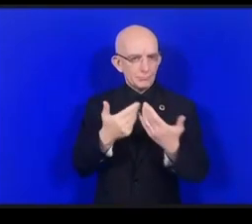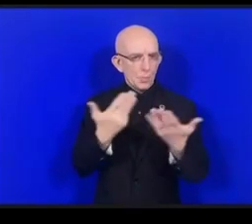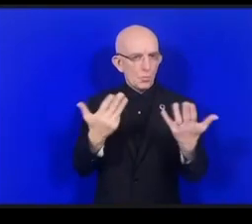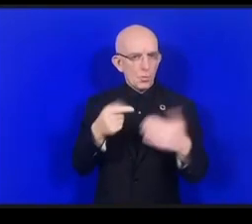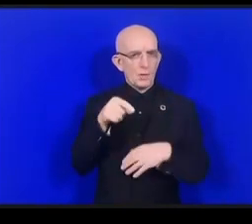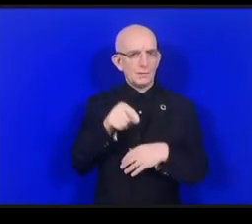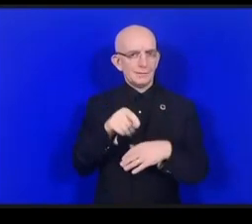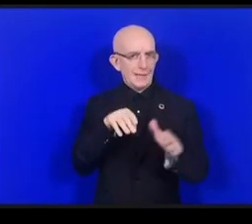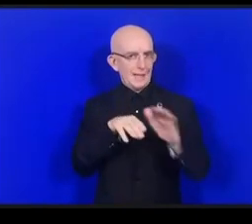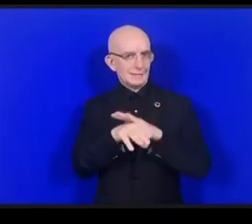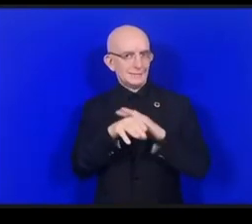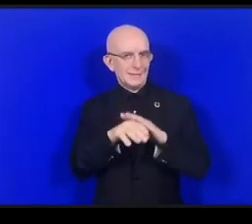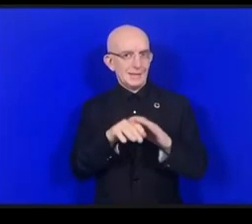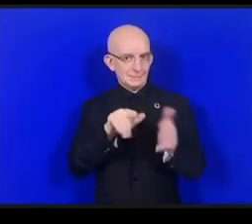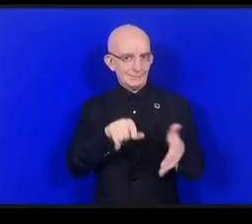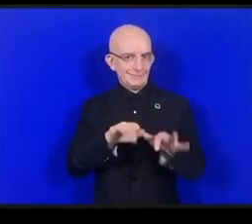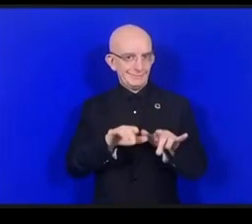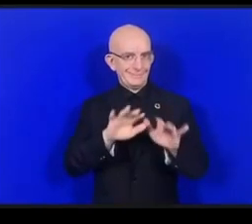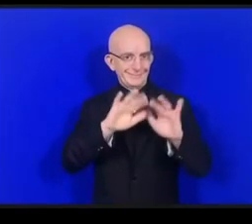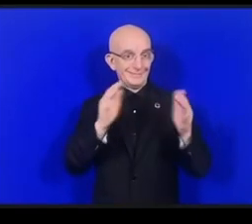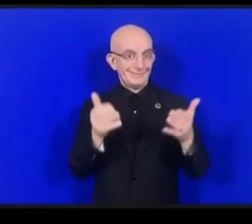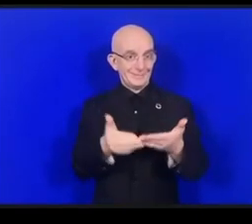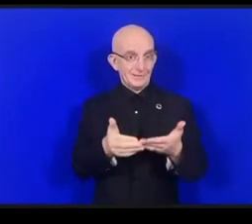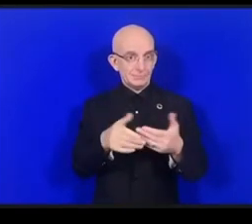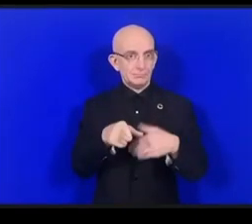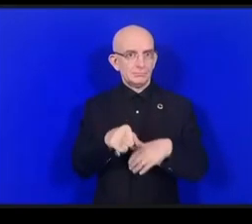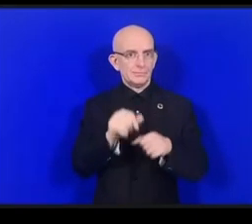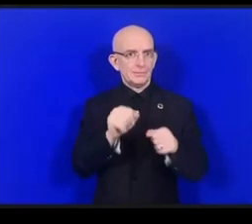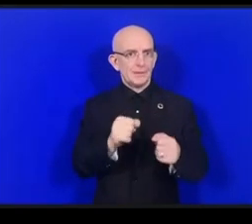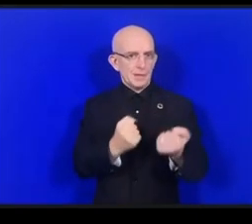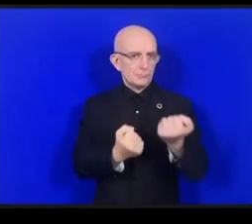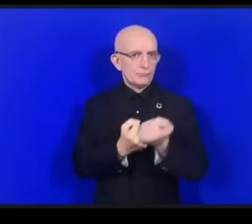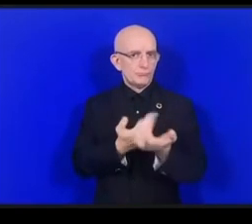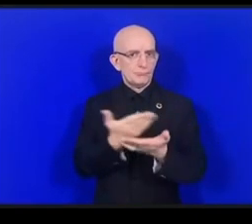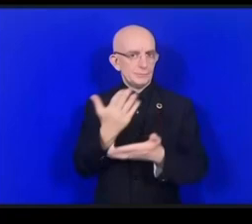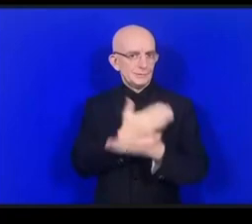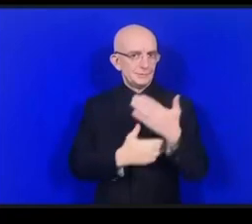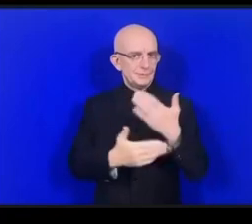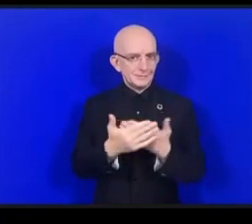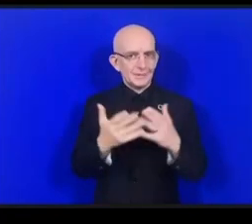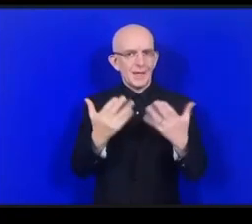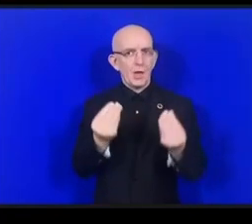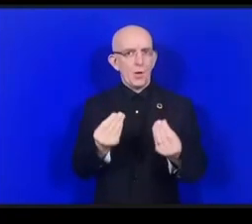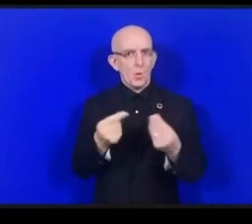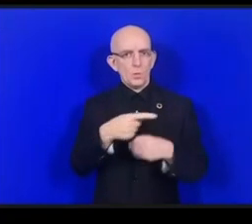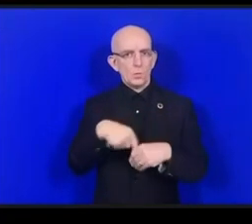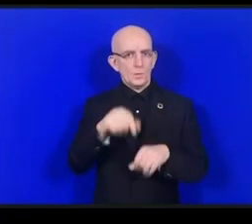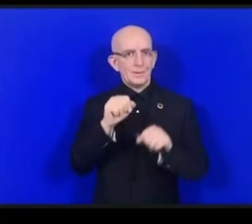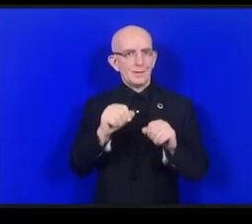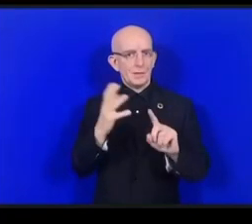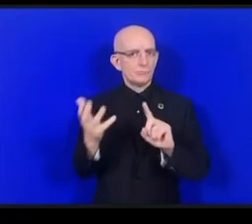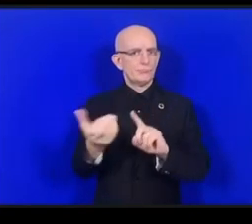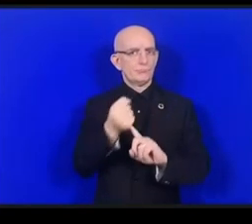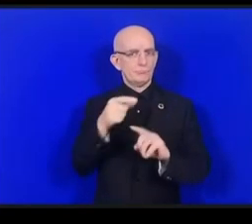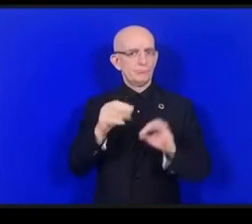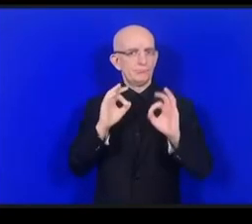And how can we achieve a broad and a wide-ranging understanding of accessibilities?